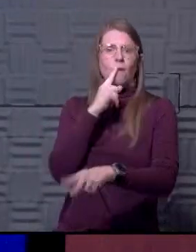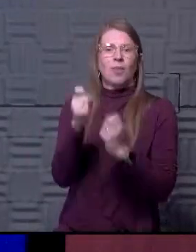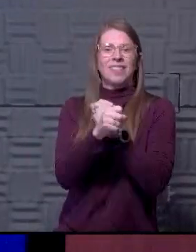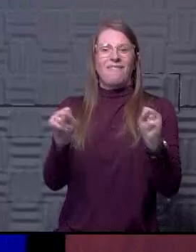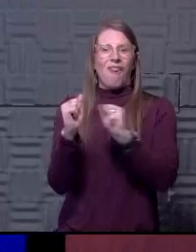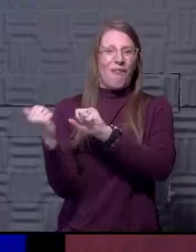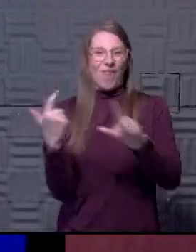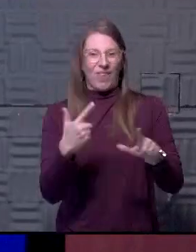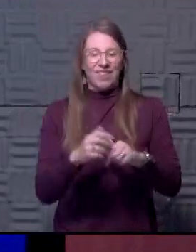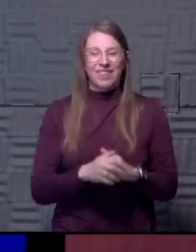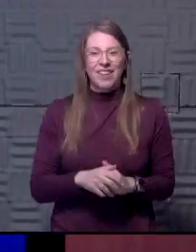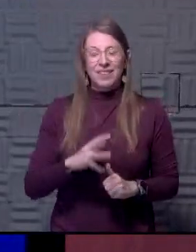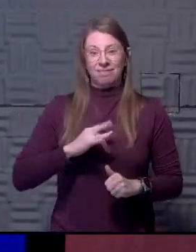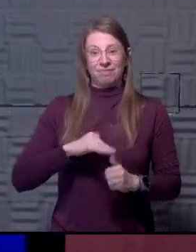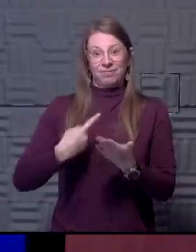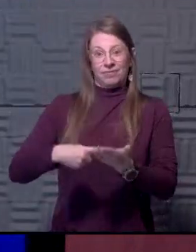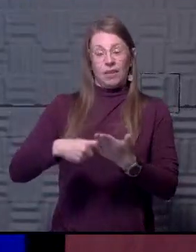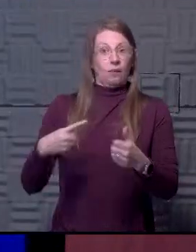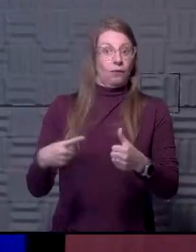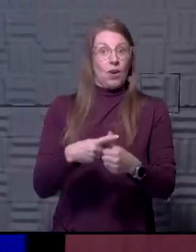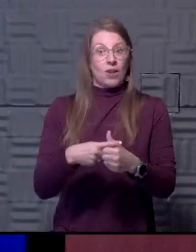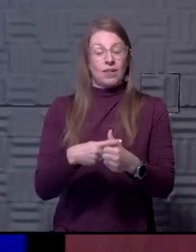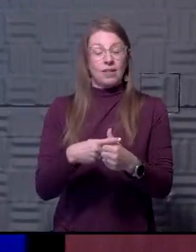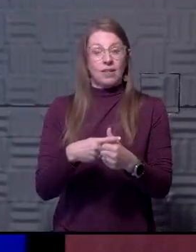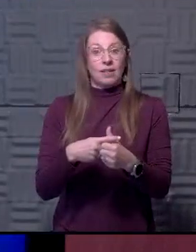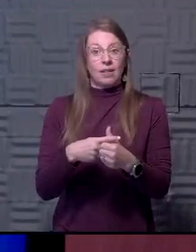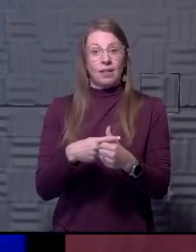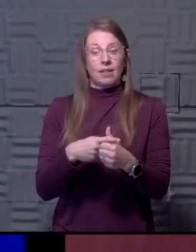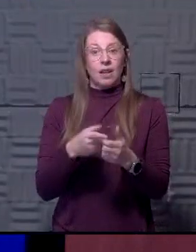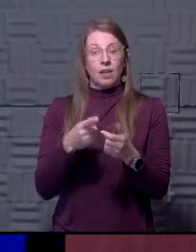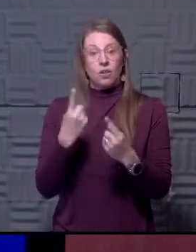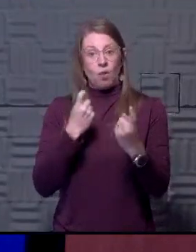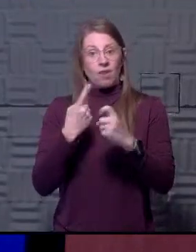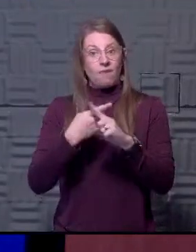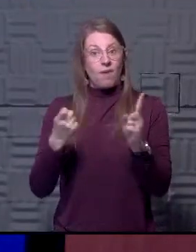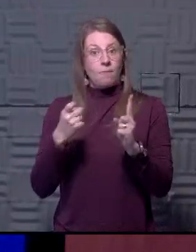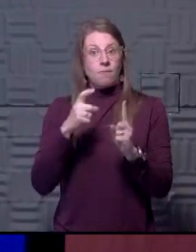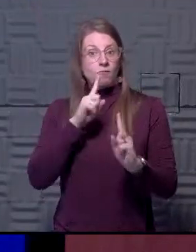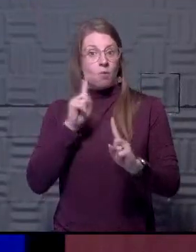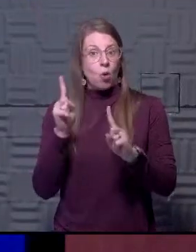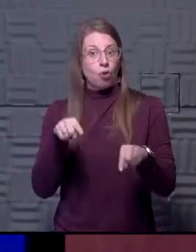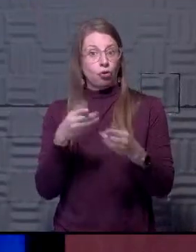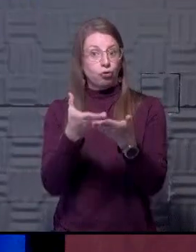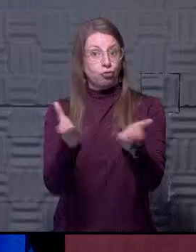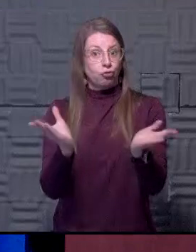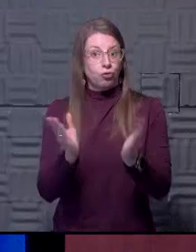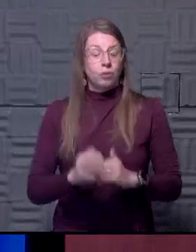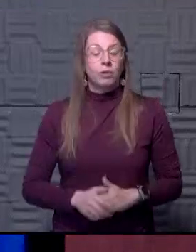All right, we have a really cool discussion, but first, let's see if there are questions from reporters out there.